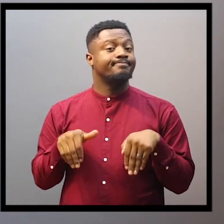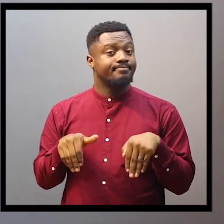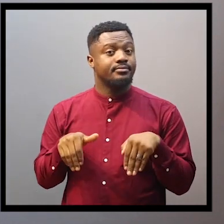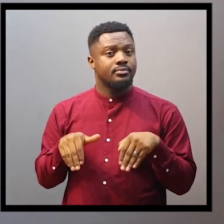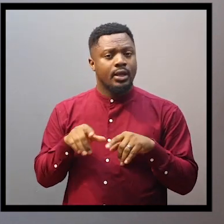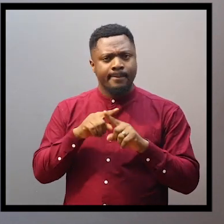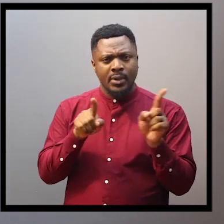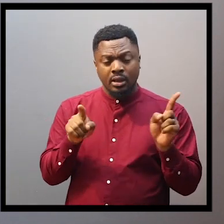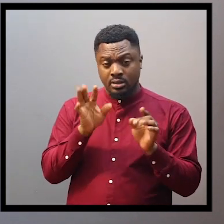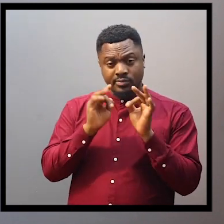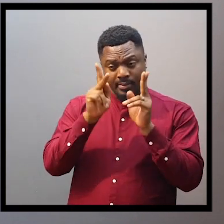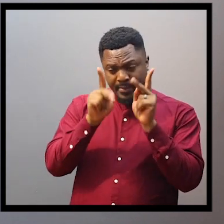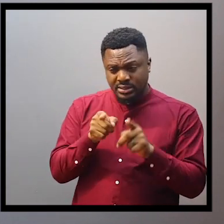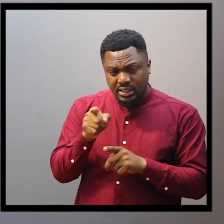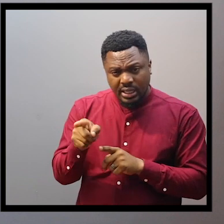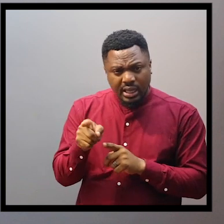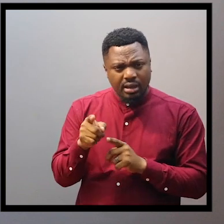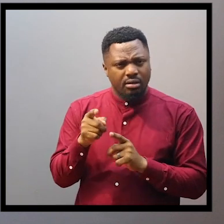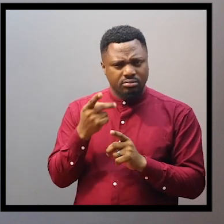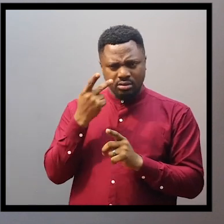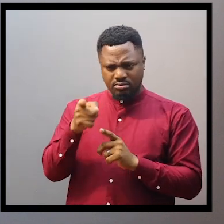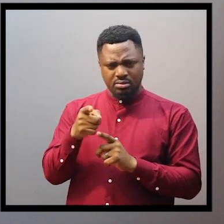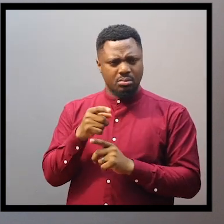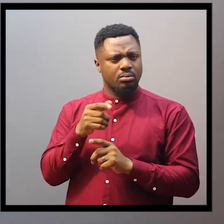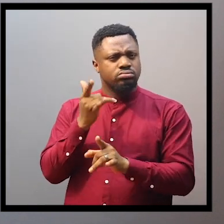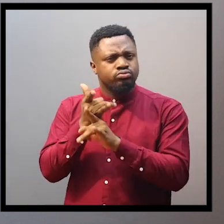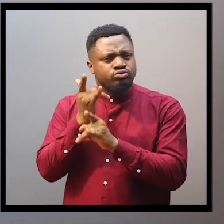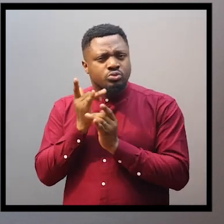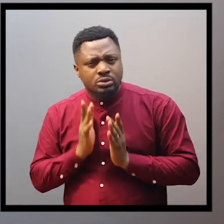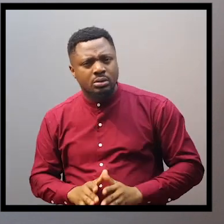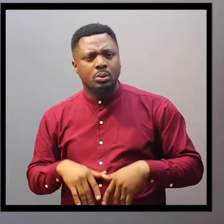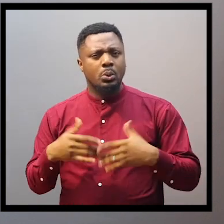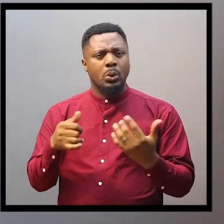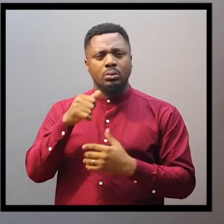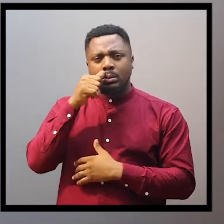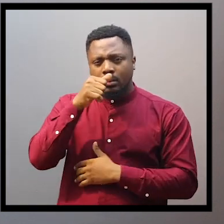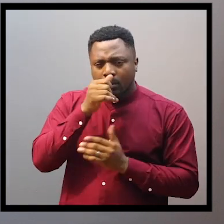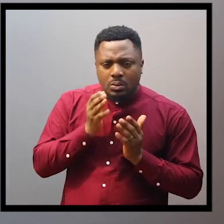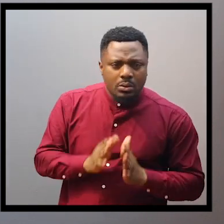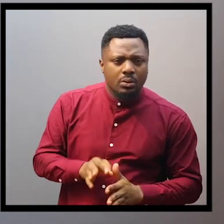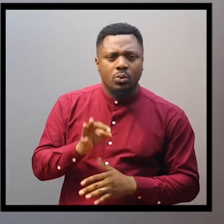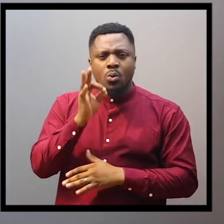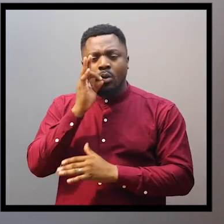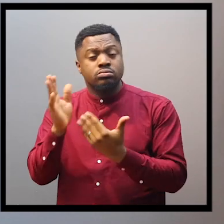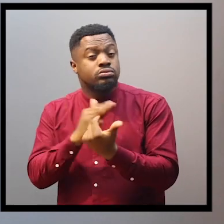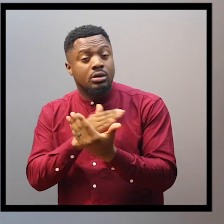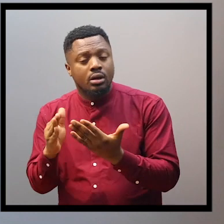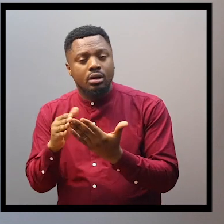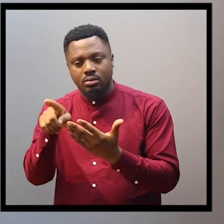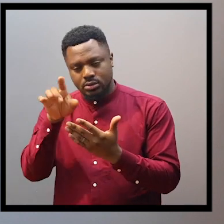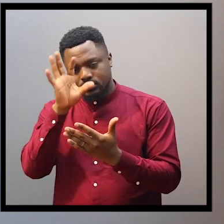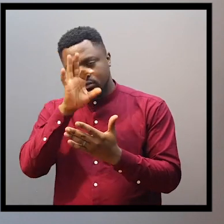have noticed some of these patterns described earlier, we need to seek help early in order to get the best care and